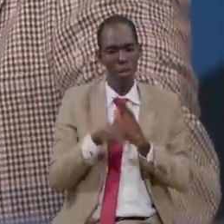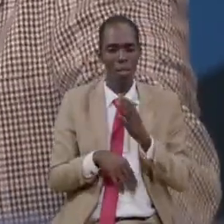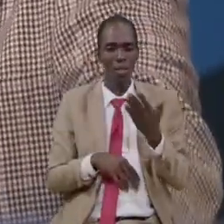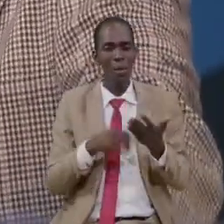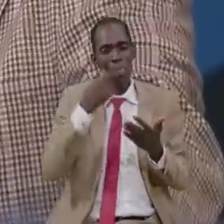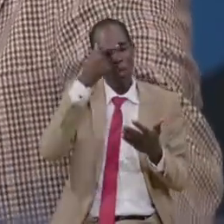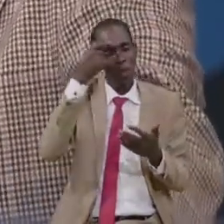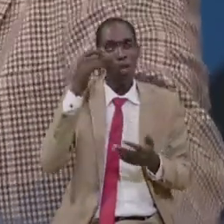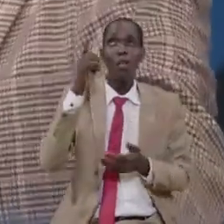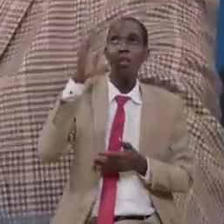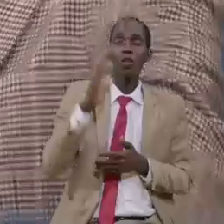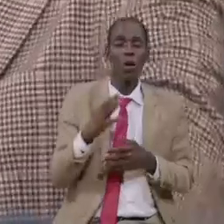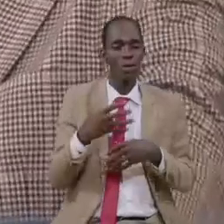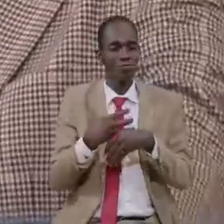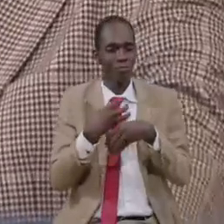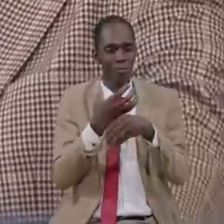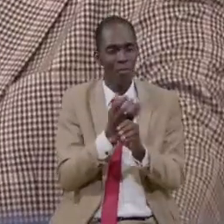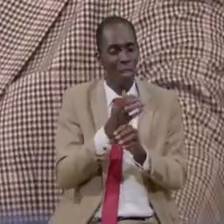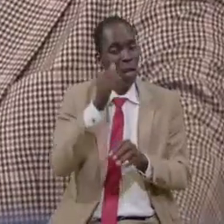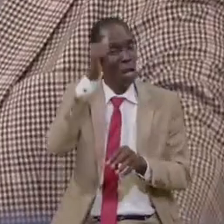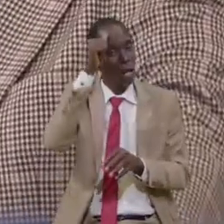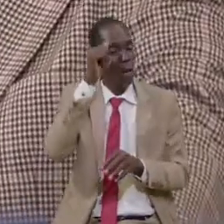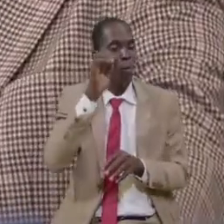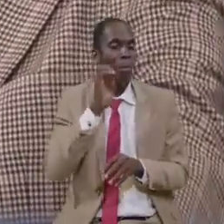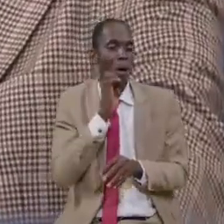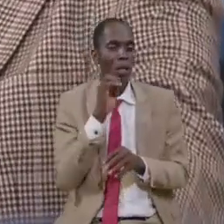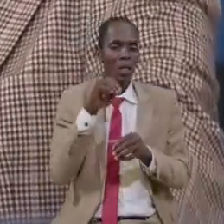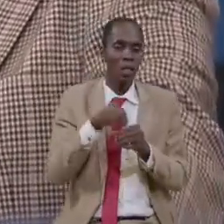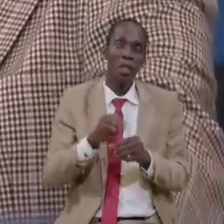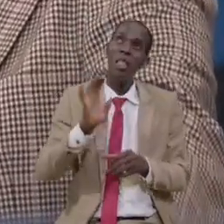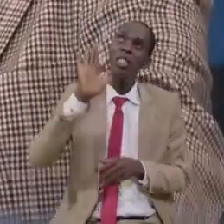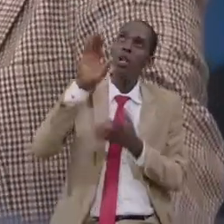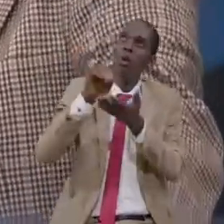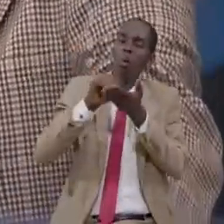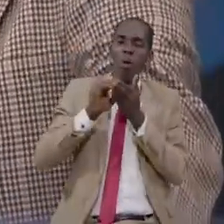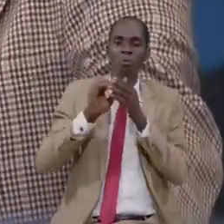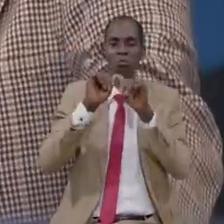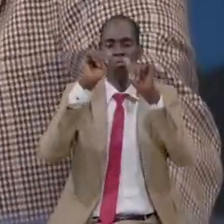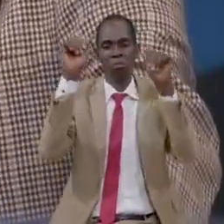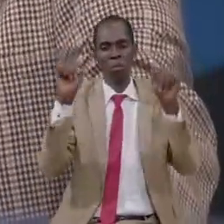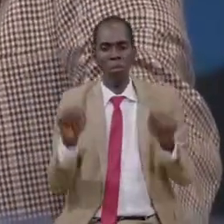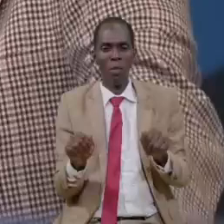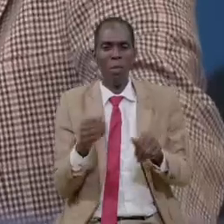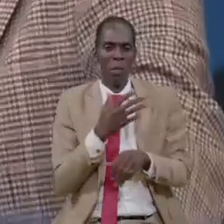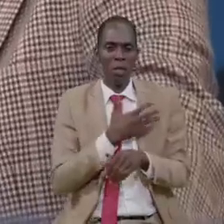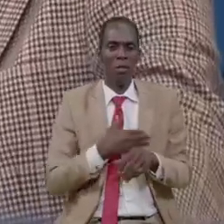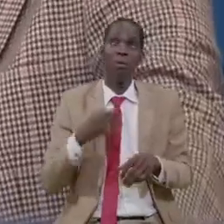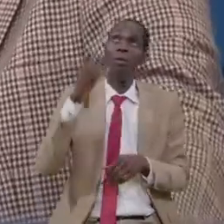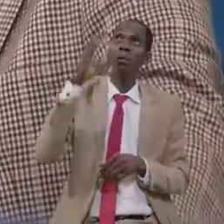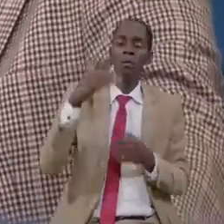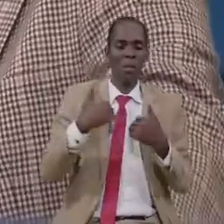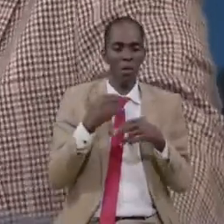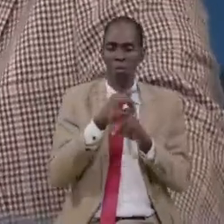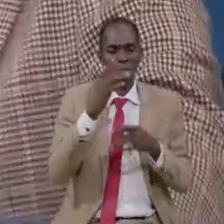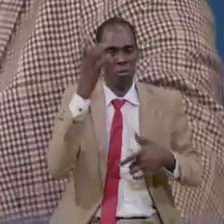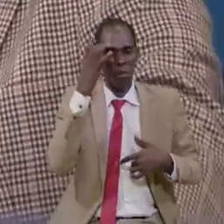created Adam and Eve in his own likeness. And God has no sickness. God